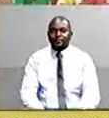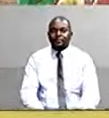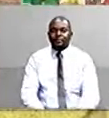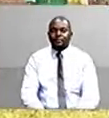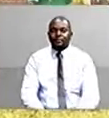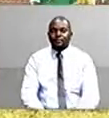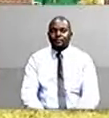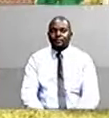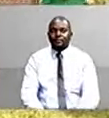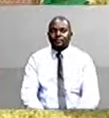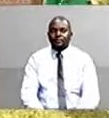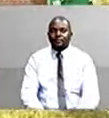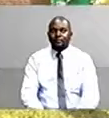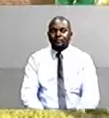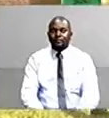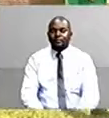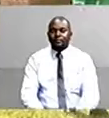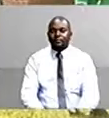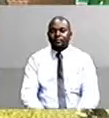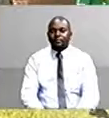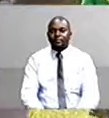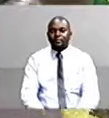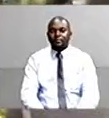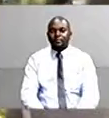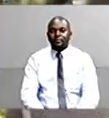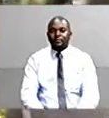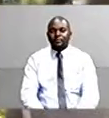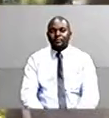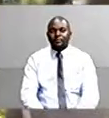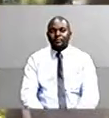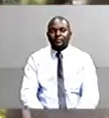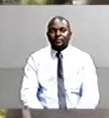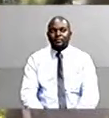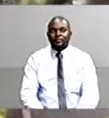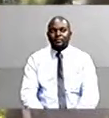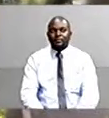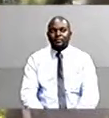in Birembo, Kakumiro District.